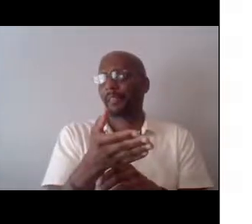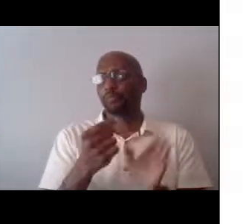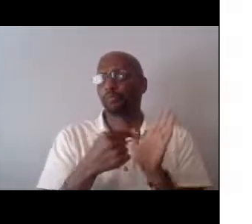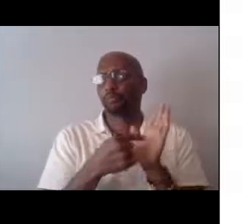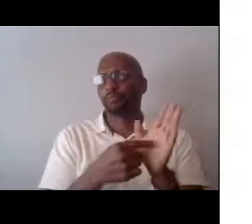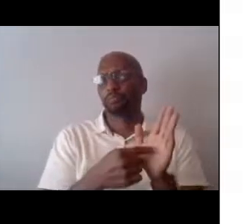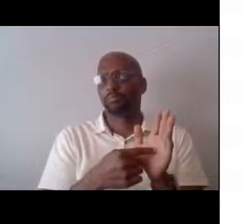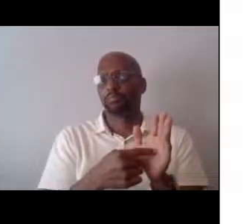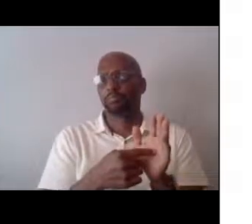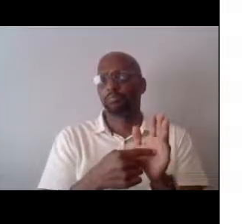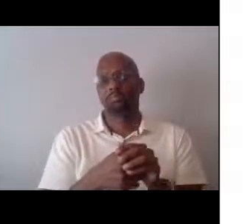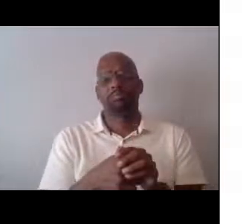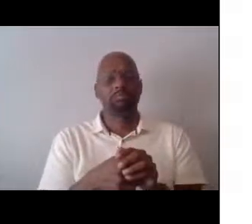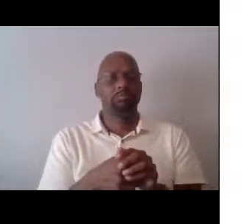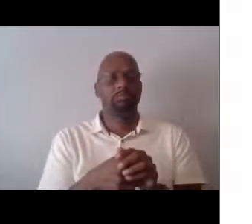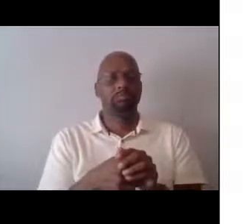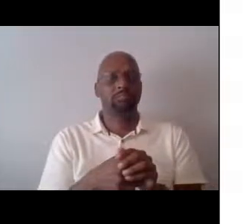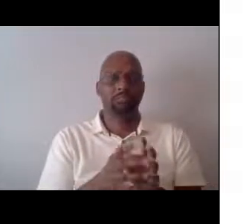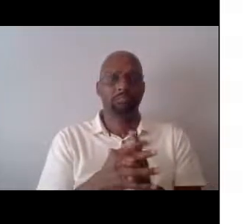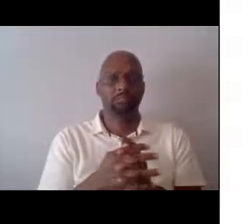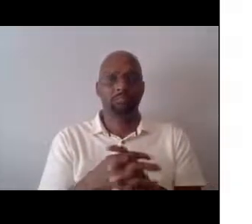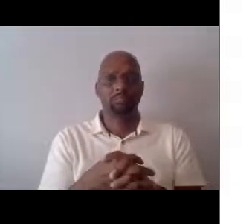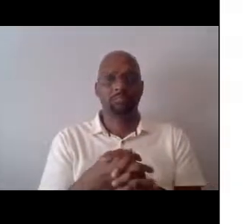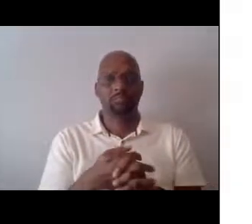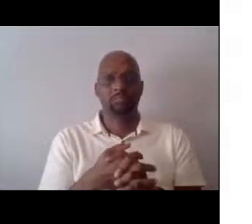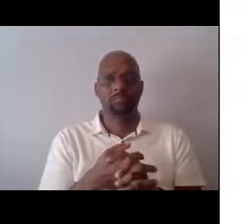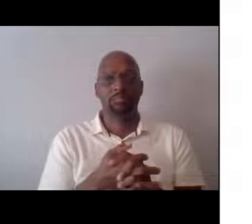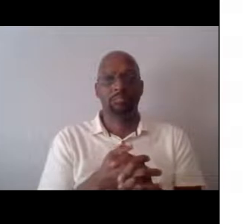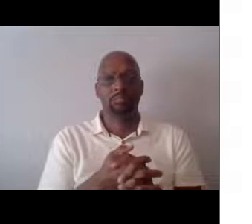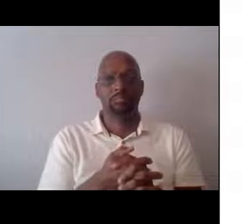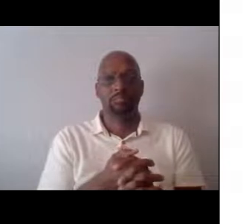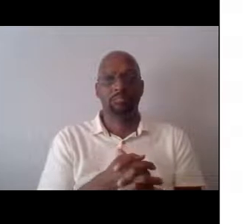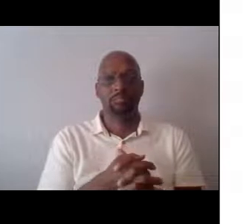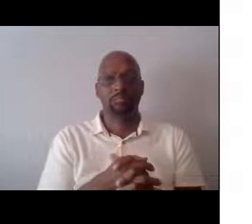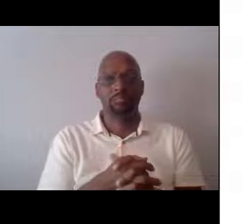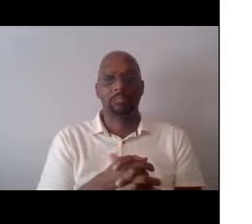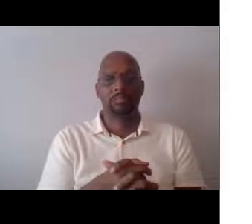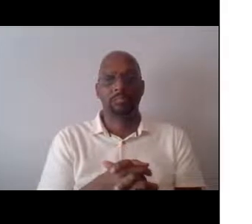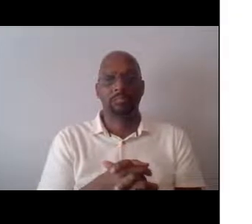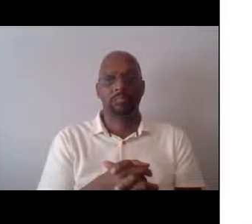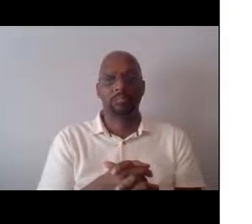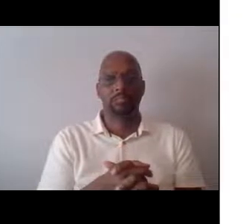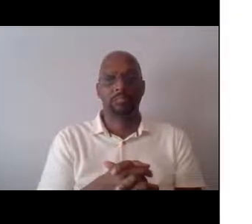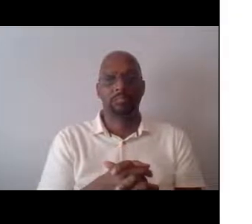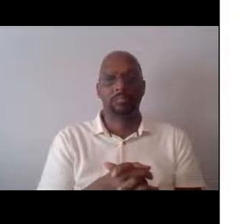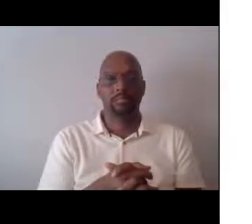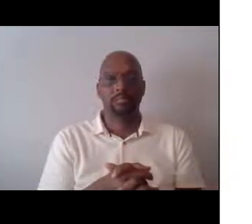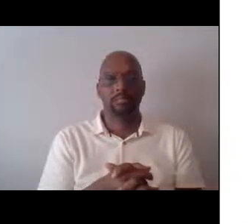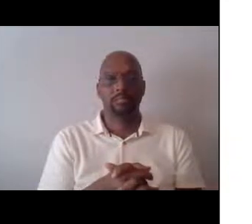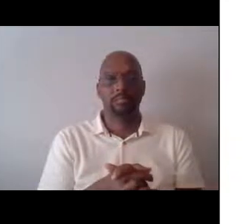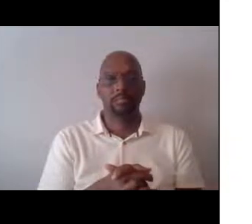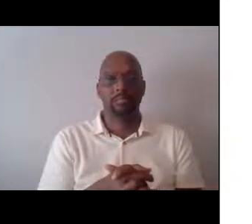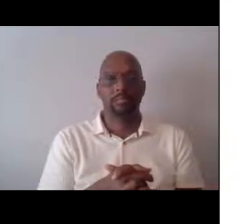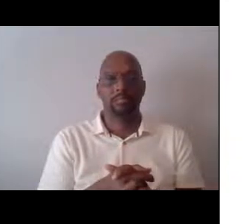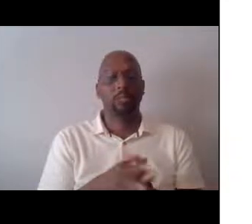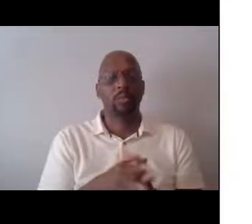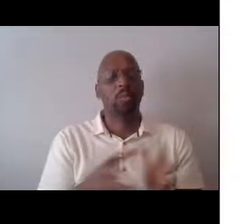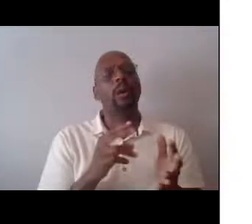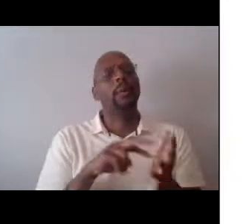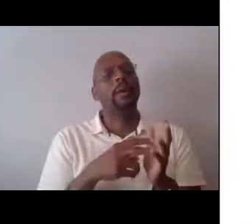identified from being Orange County. Can you tell us what constitutes Northern San Joaquin Valley and Southern San Joaquin